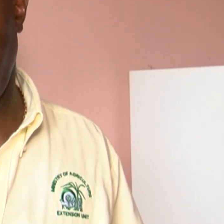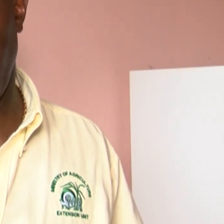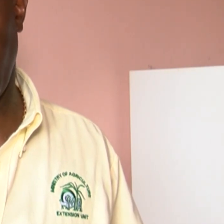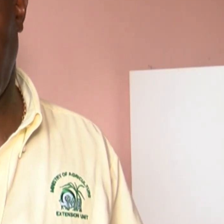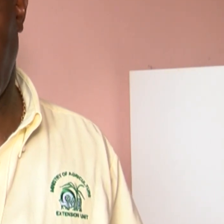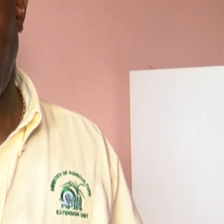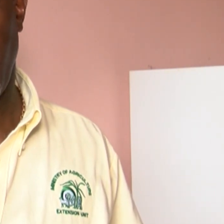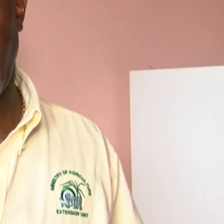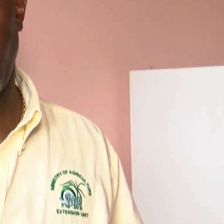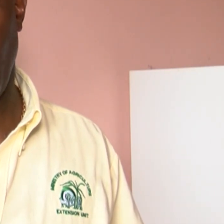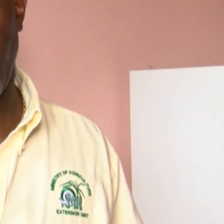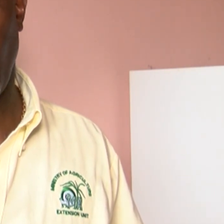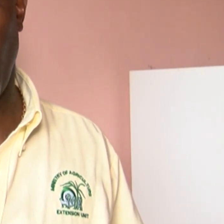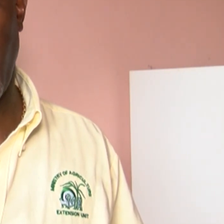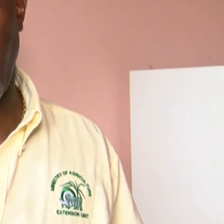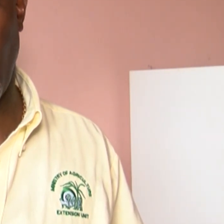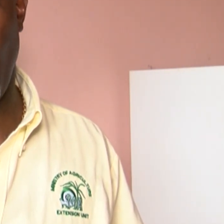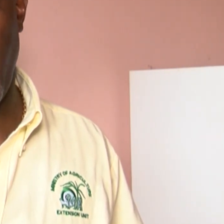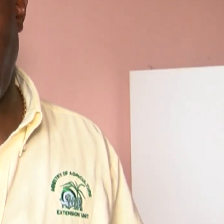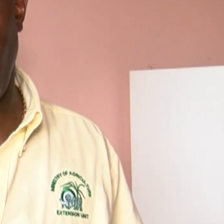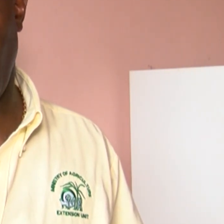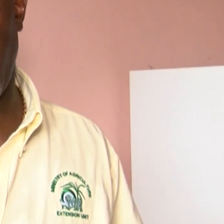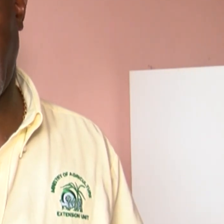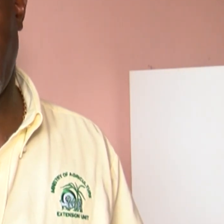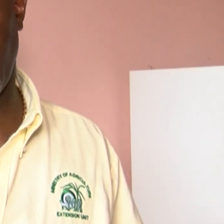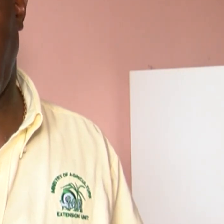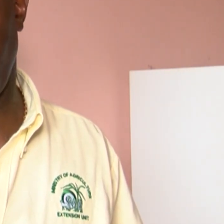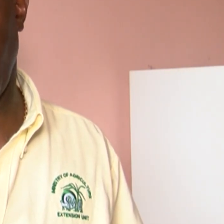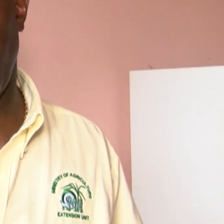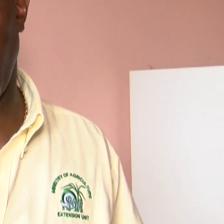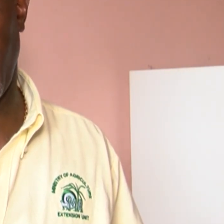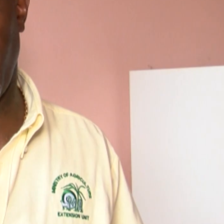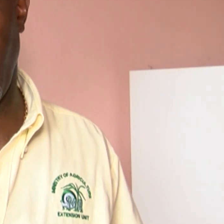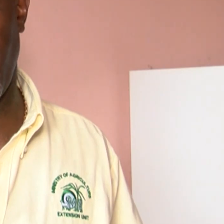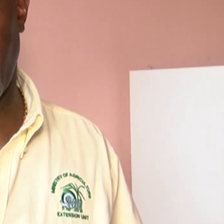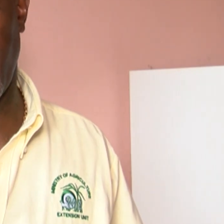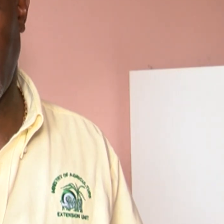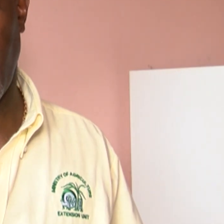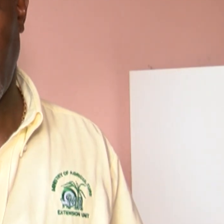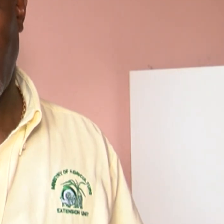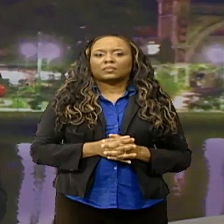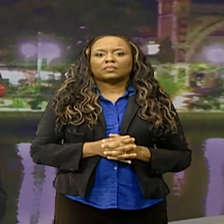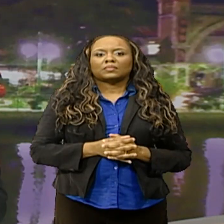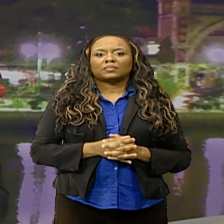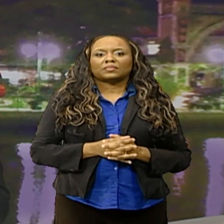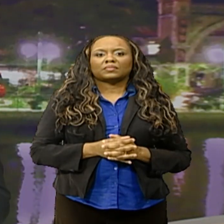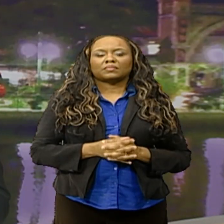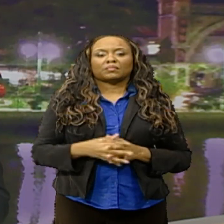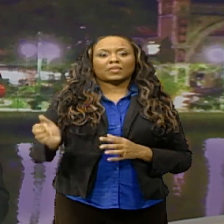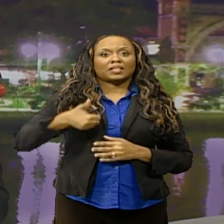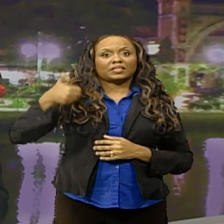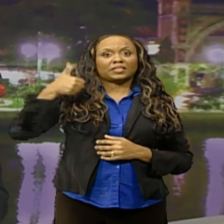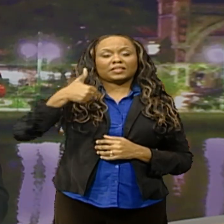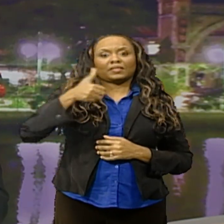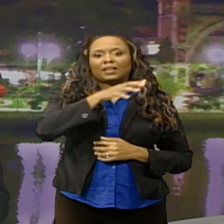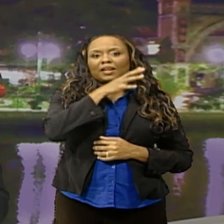of rabbit meat. And at the moment, we are way below in terms of rabbit production in Barbados. And